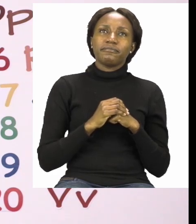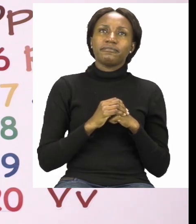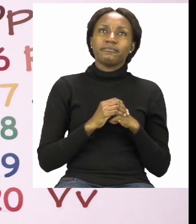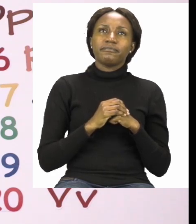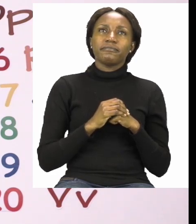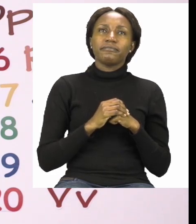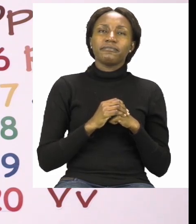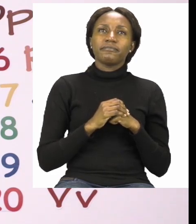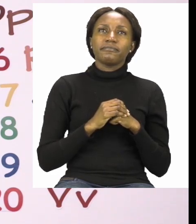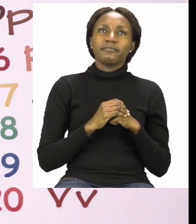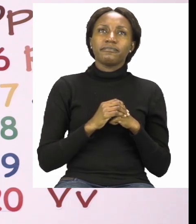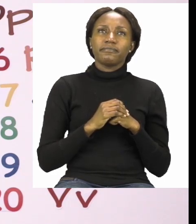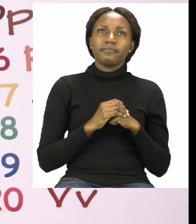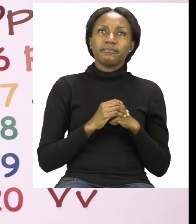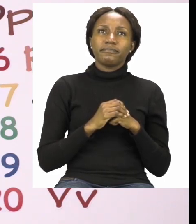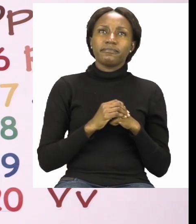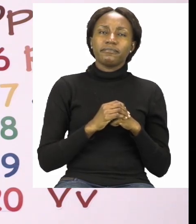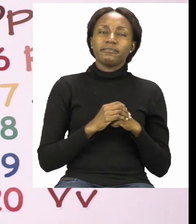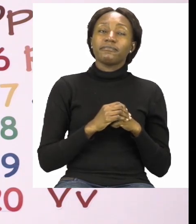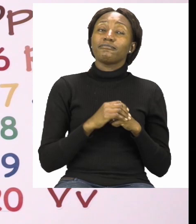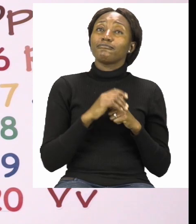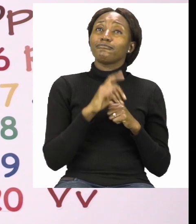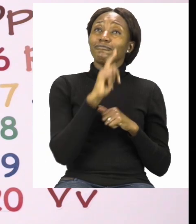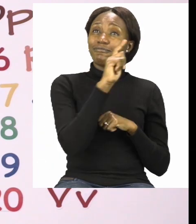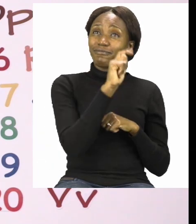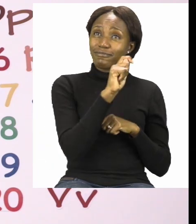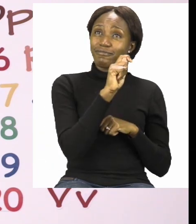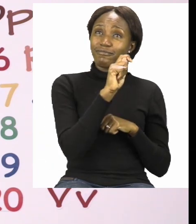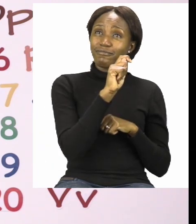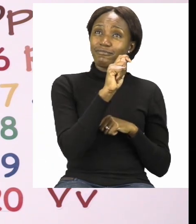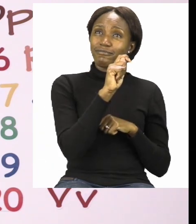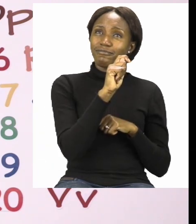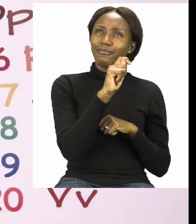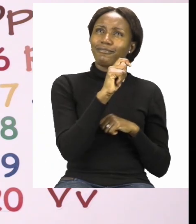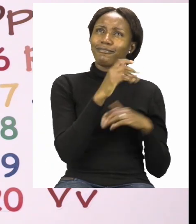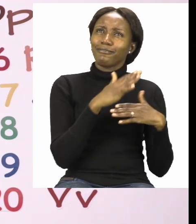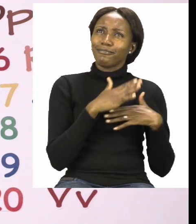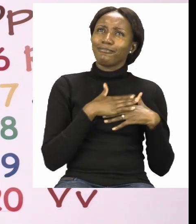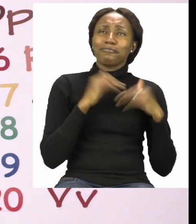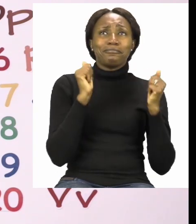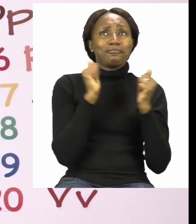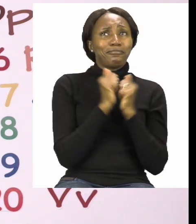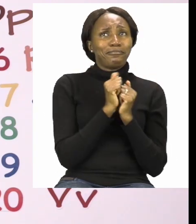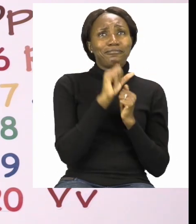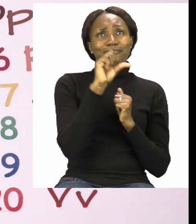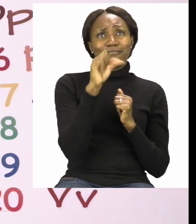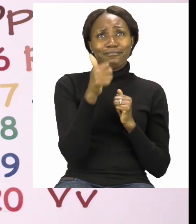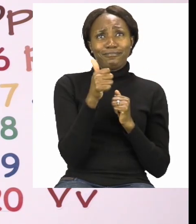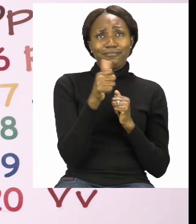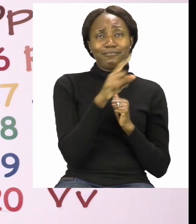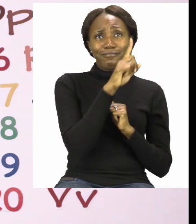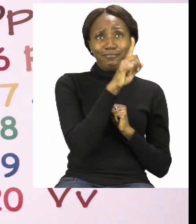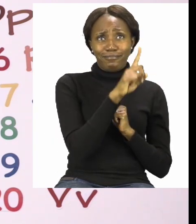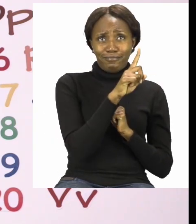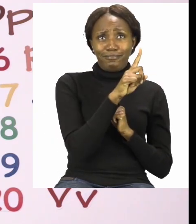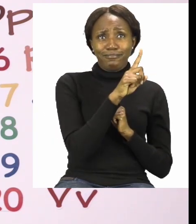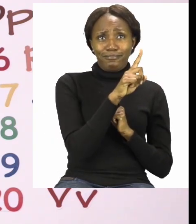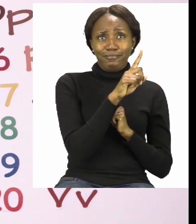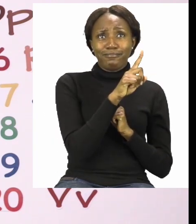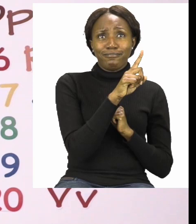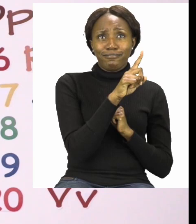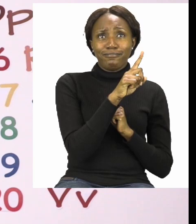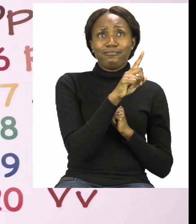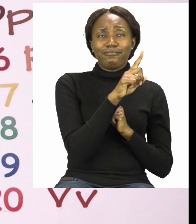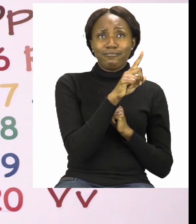Then we know that Mr. Ten's friends don't like to sit alone. So we have to put the 1. And because there's no